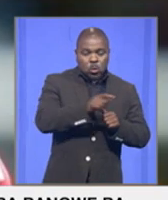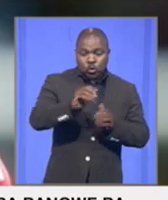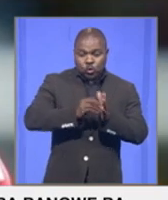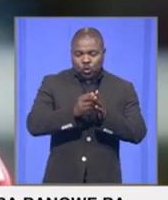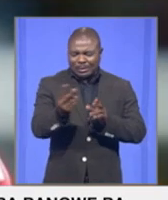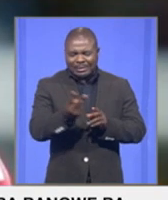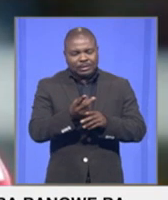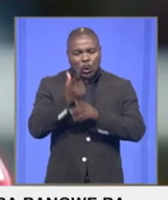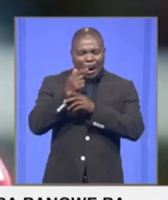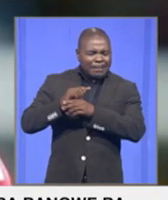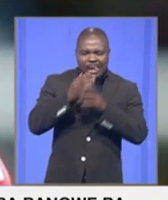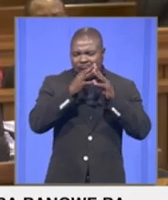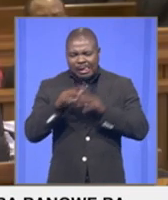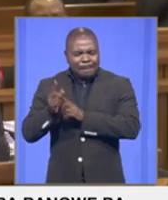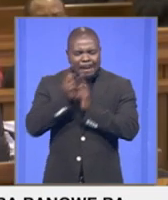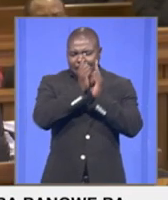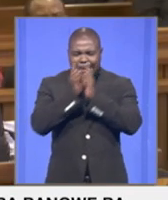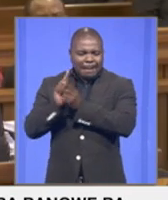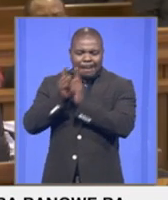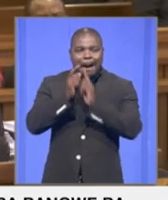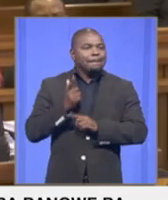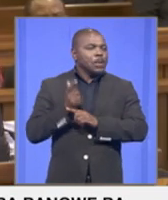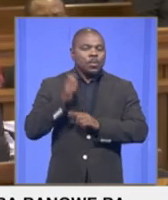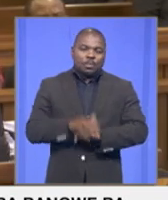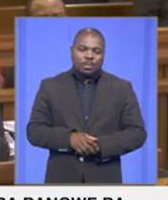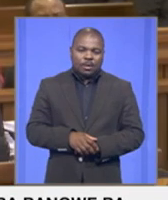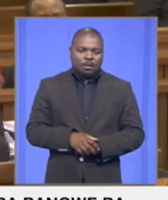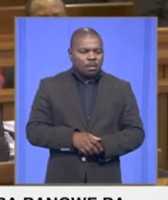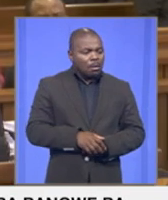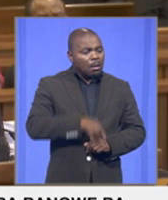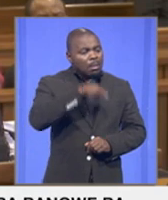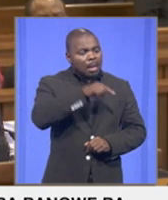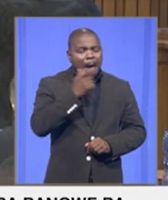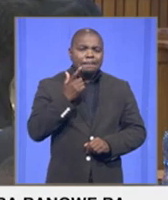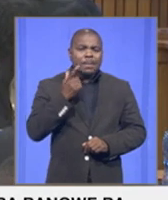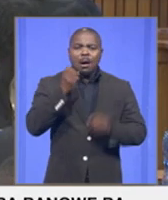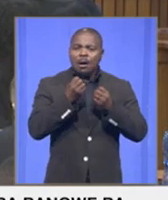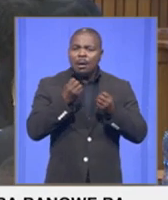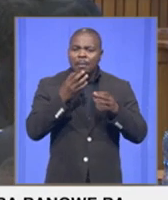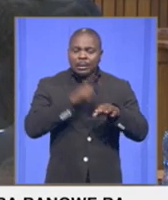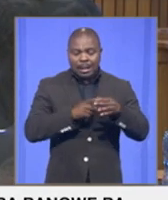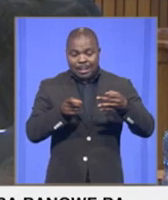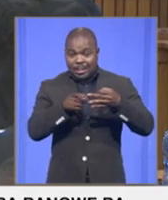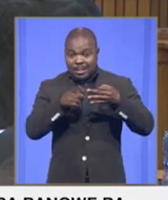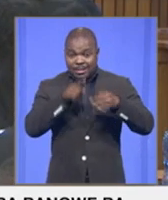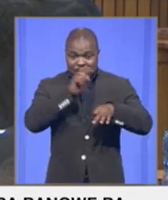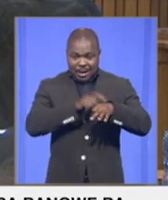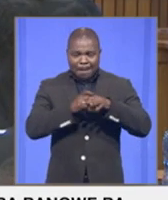motlhasedi. The firearm went off again. For the how many time? For the third time.